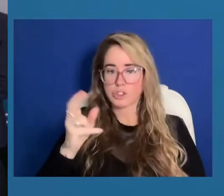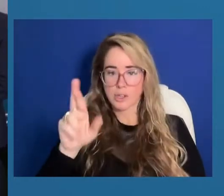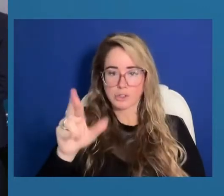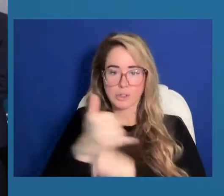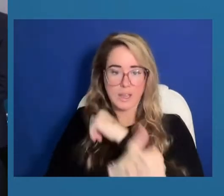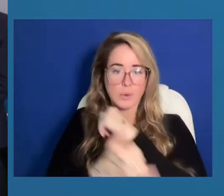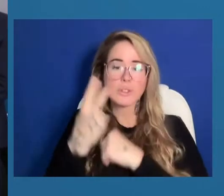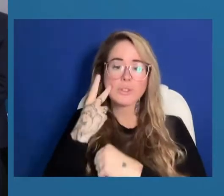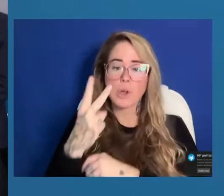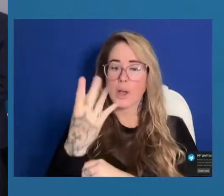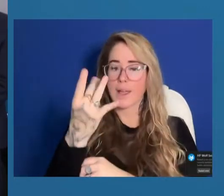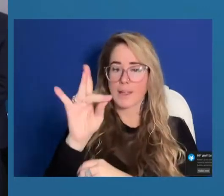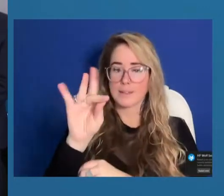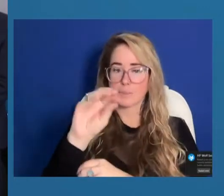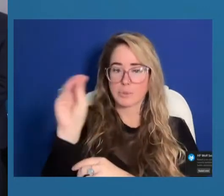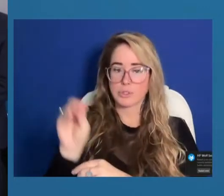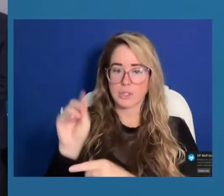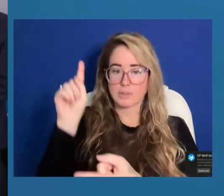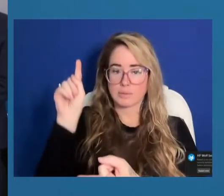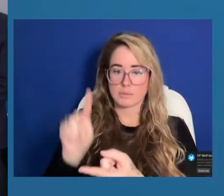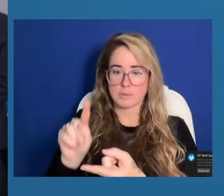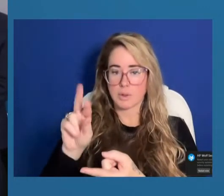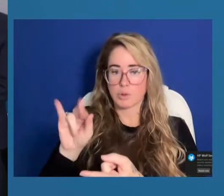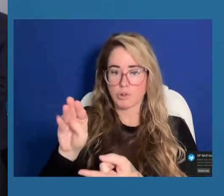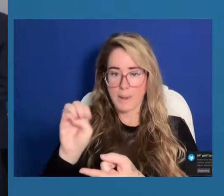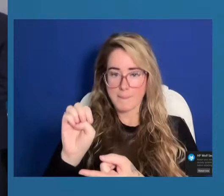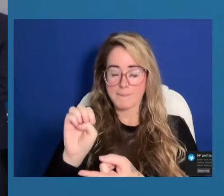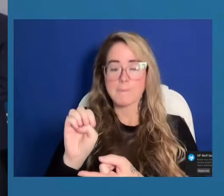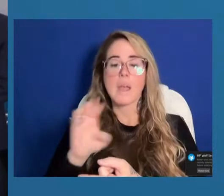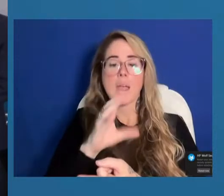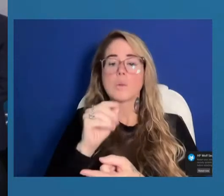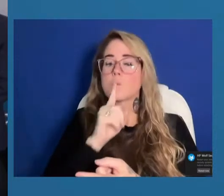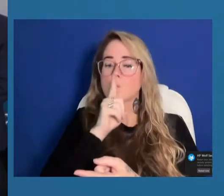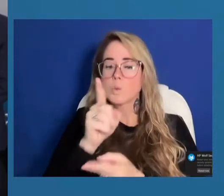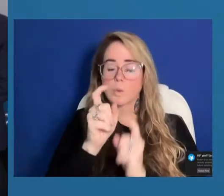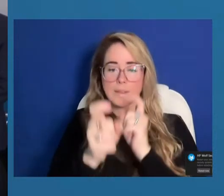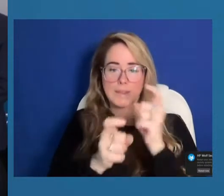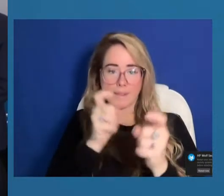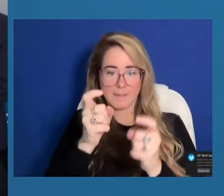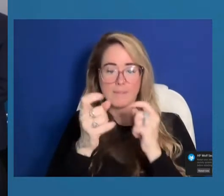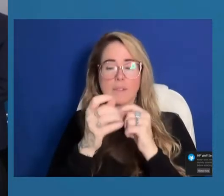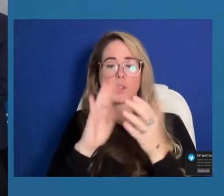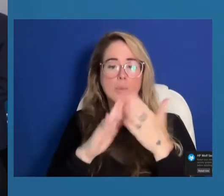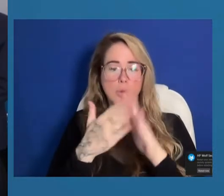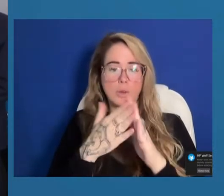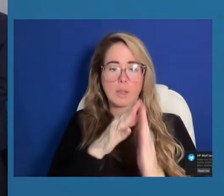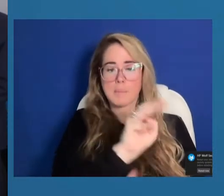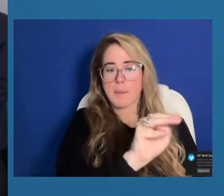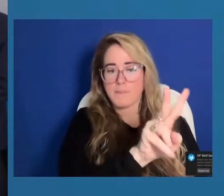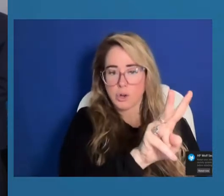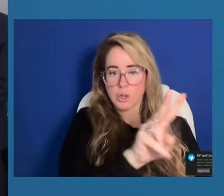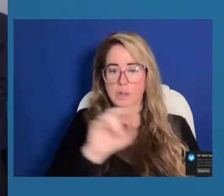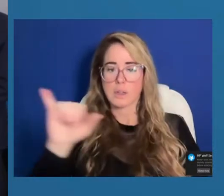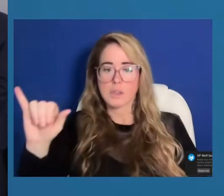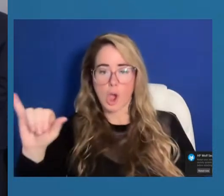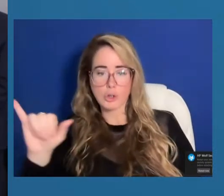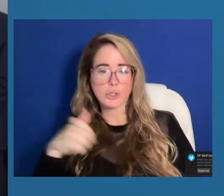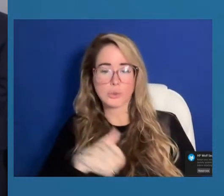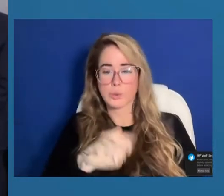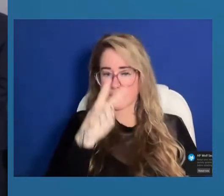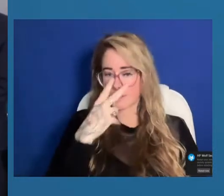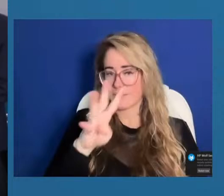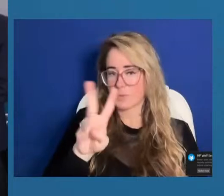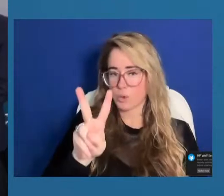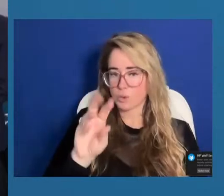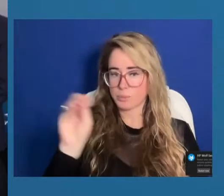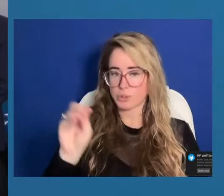decrease in index crime, and in our two GIVE communities, Mount Vernon and Yonkers, there's been a 42% reduction in